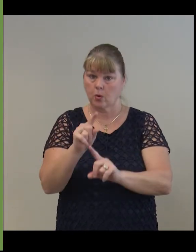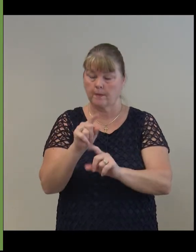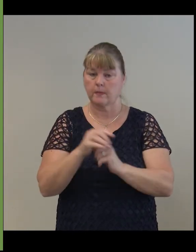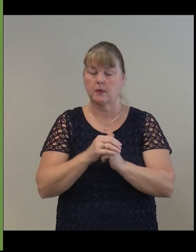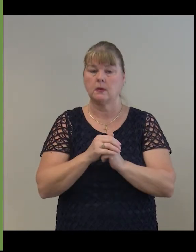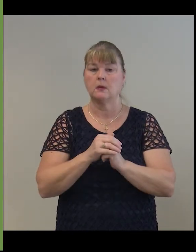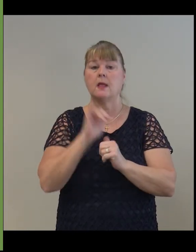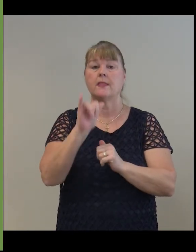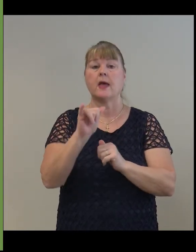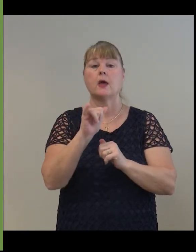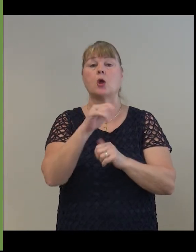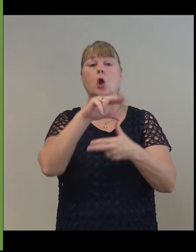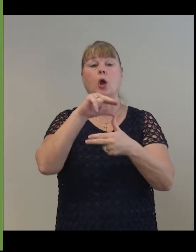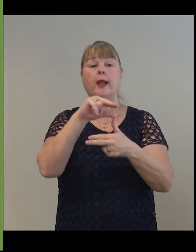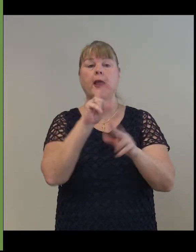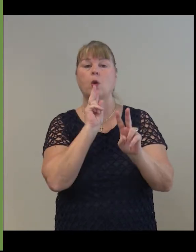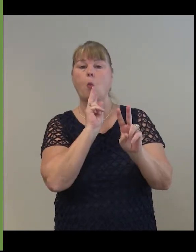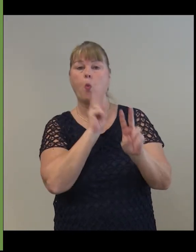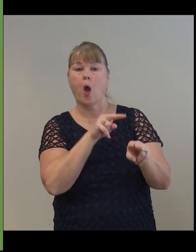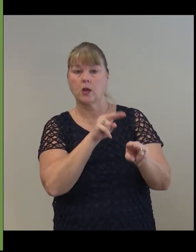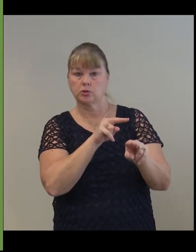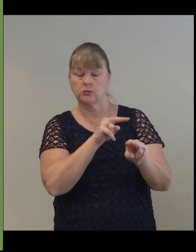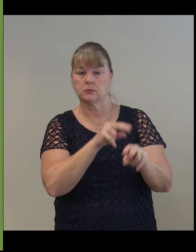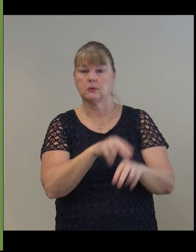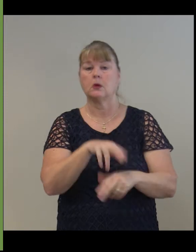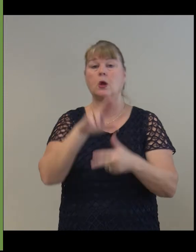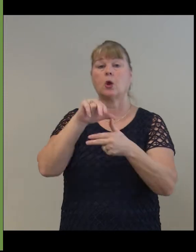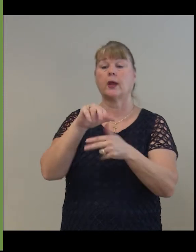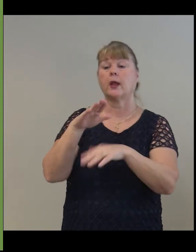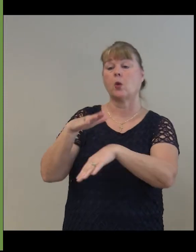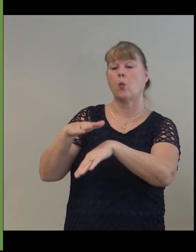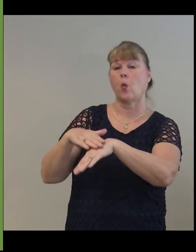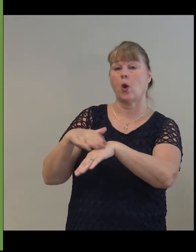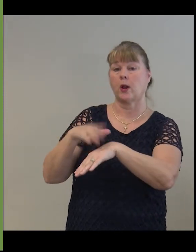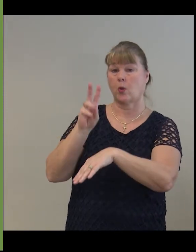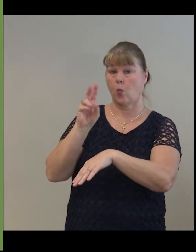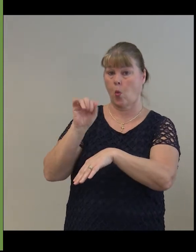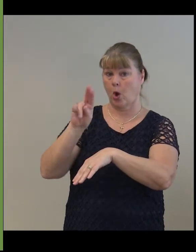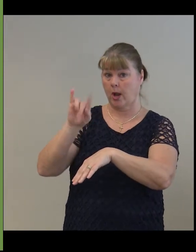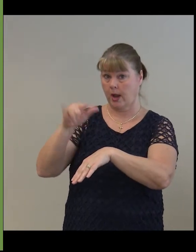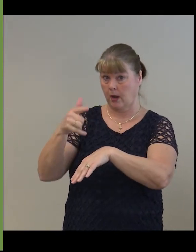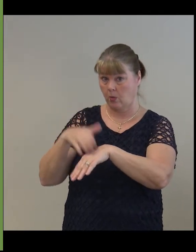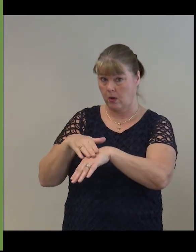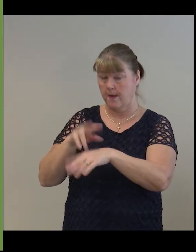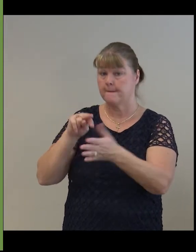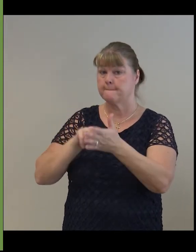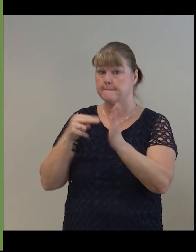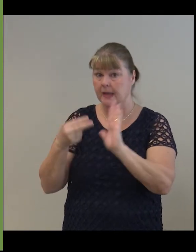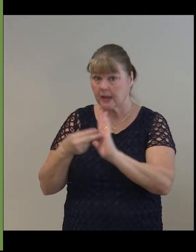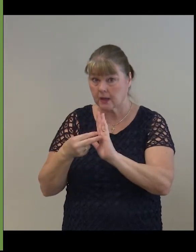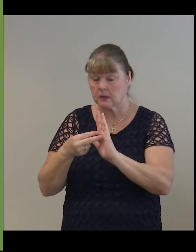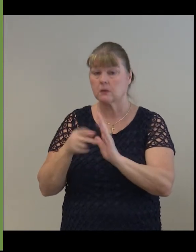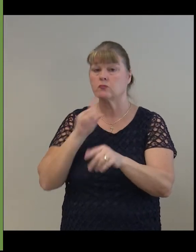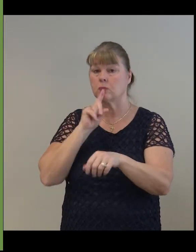warning. Hurricane warning means that there are hurricane conditions possible within the area, and tropical storm force winds